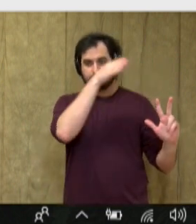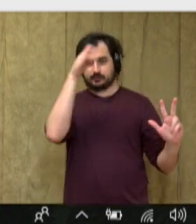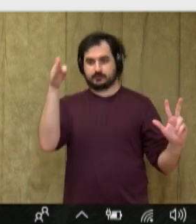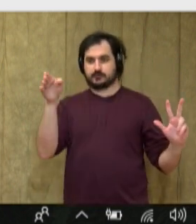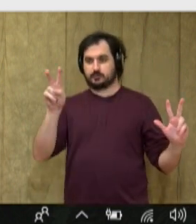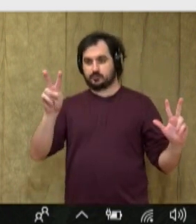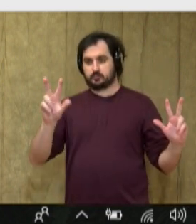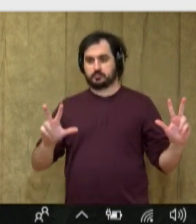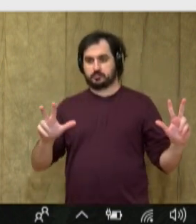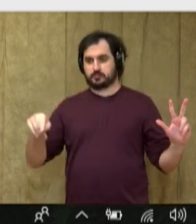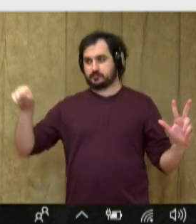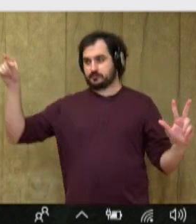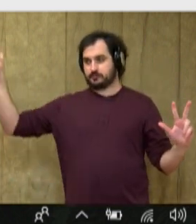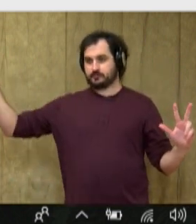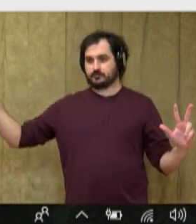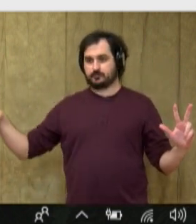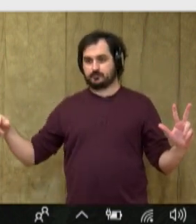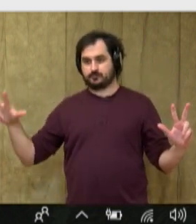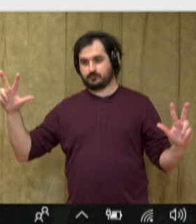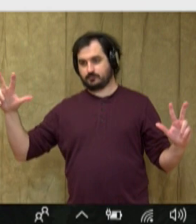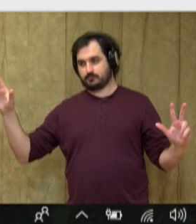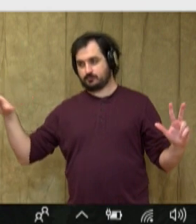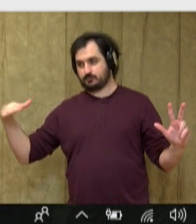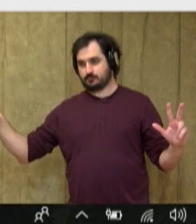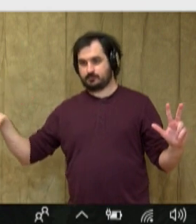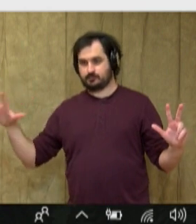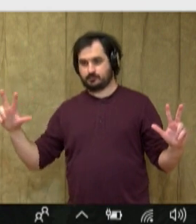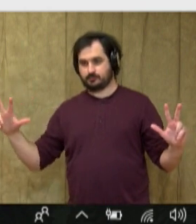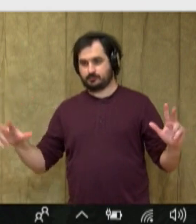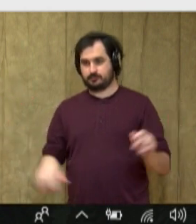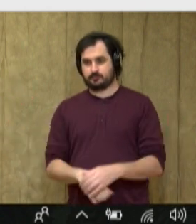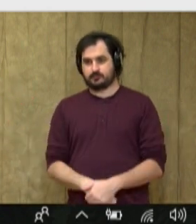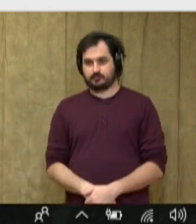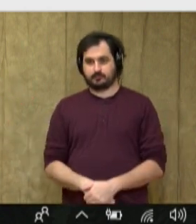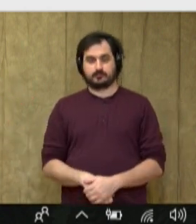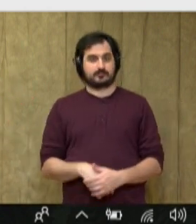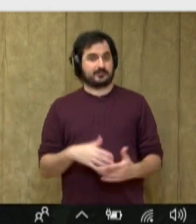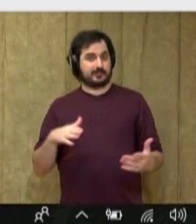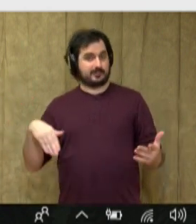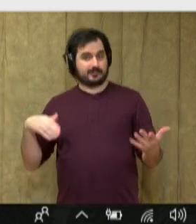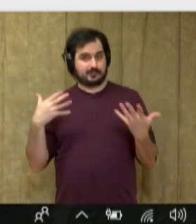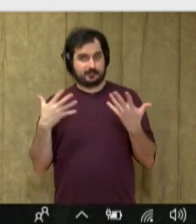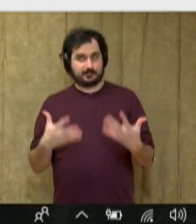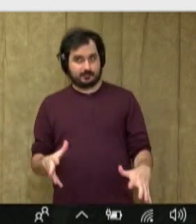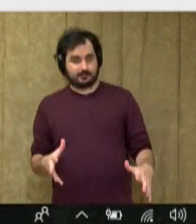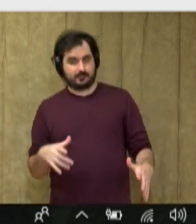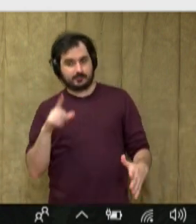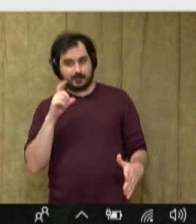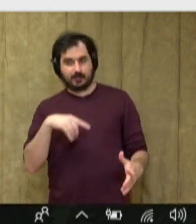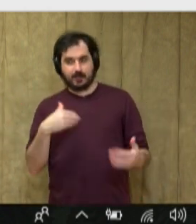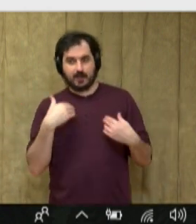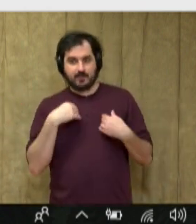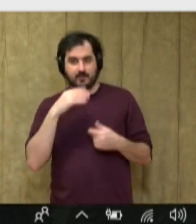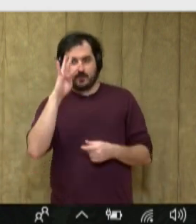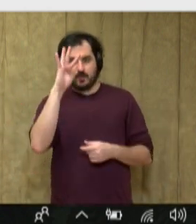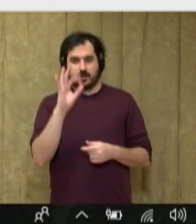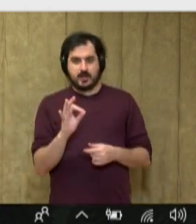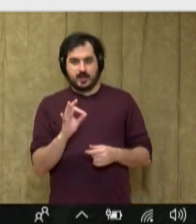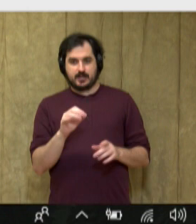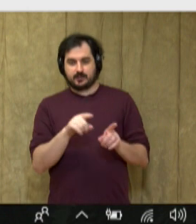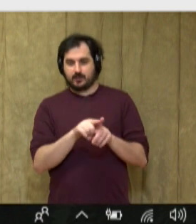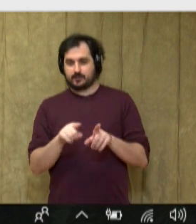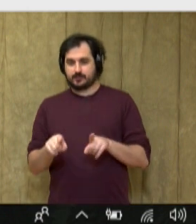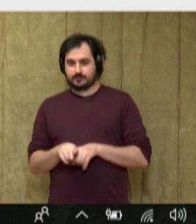2/3, and then my 3/3. But I'm not done because I still have to have my 4/9.